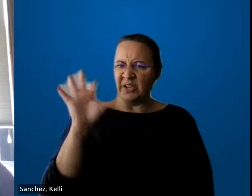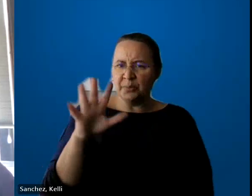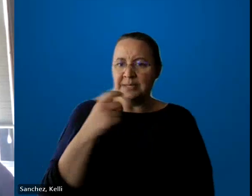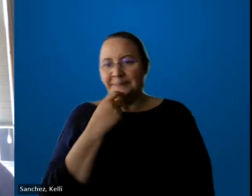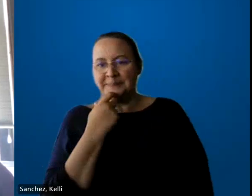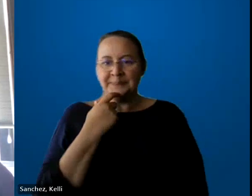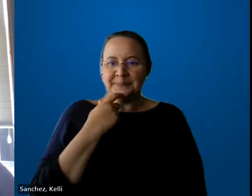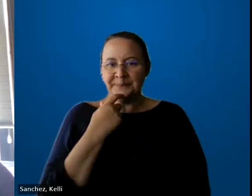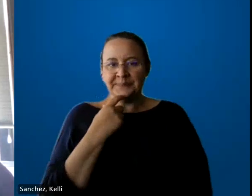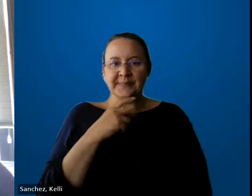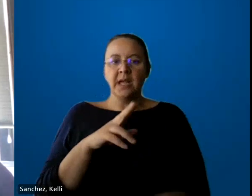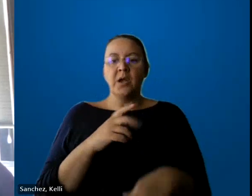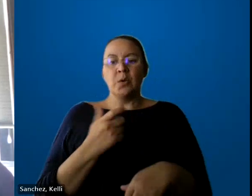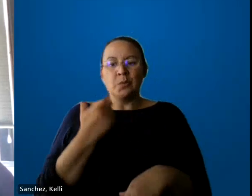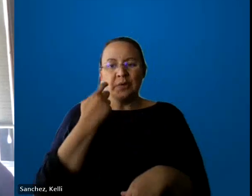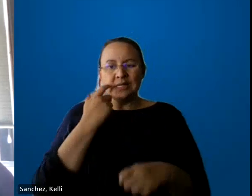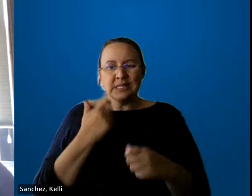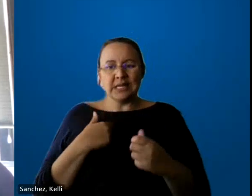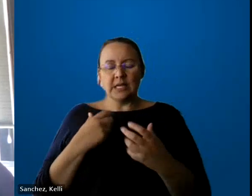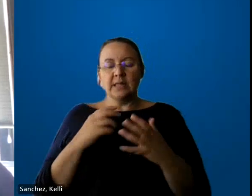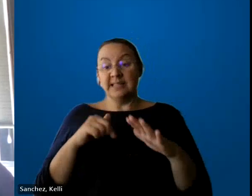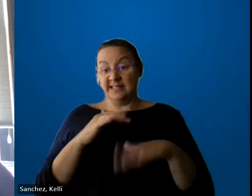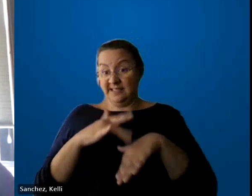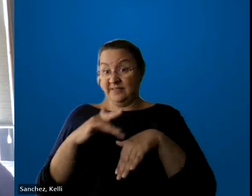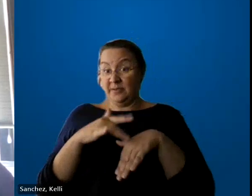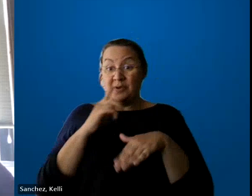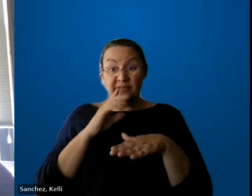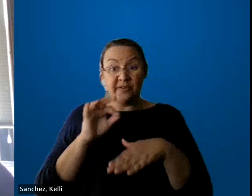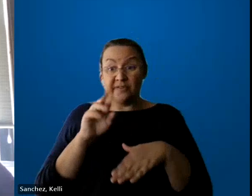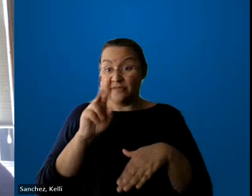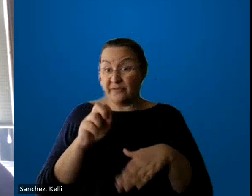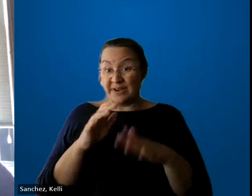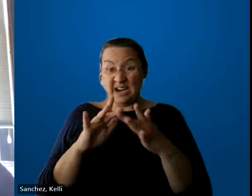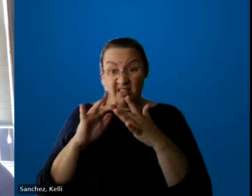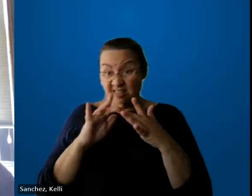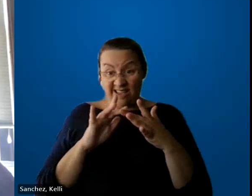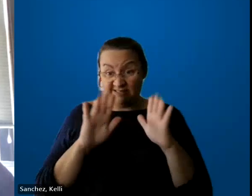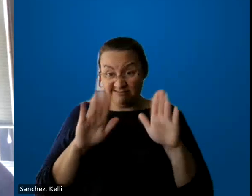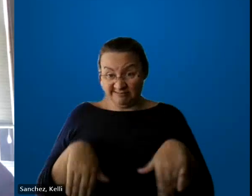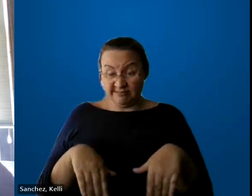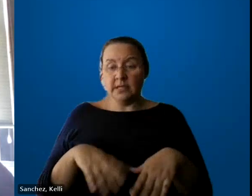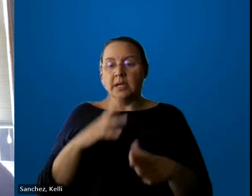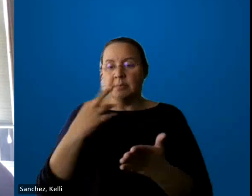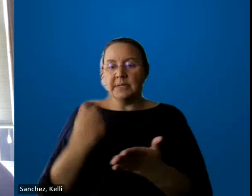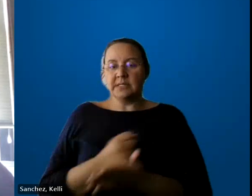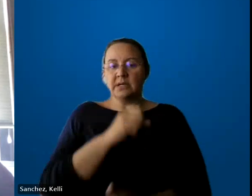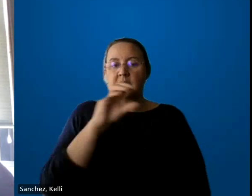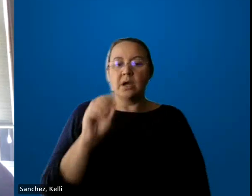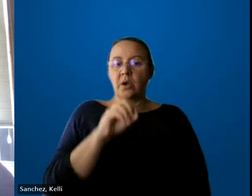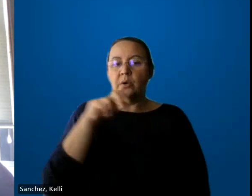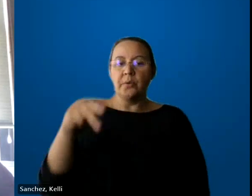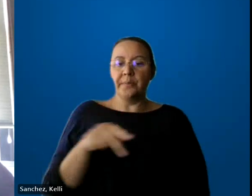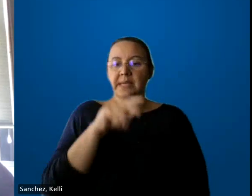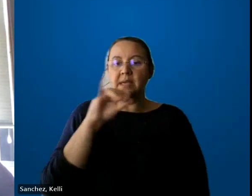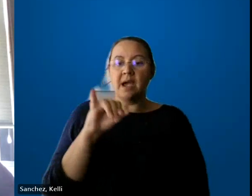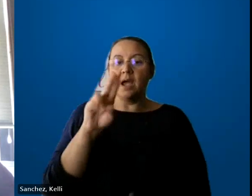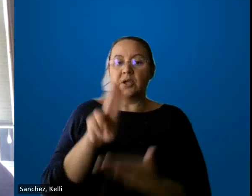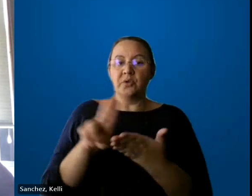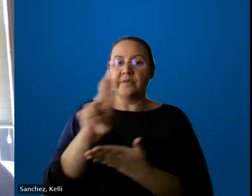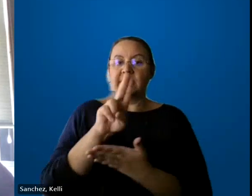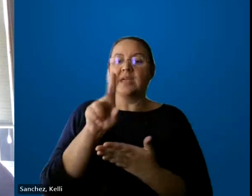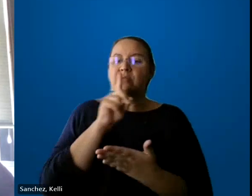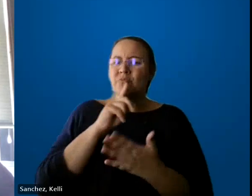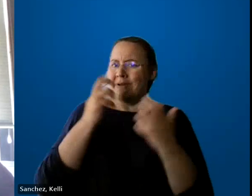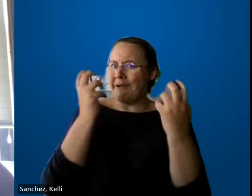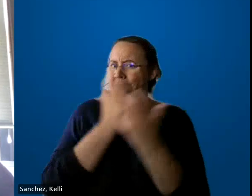Of course, I recently went through, this is available for free online. Hmm. It's called OBI University, and they have a really